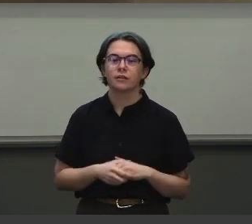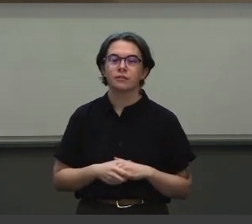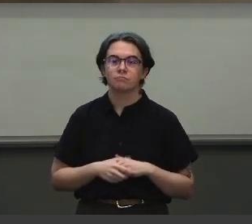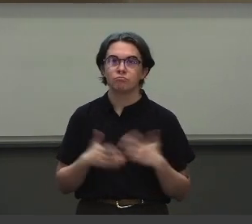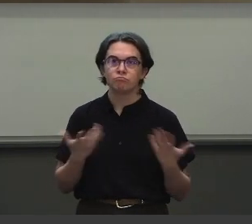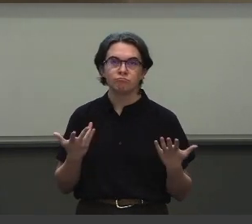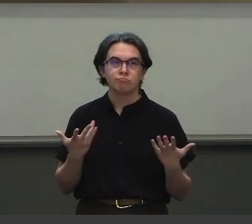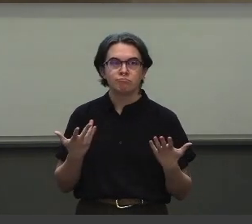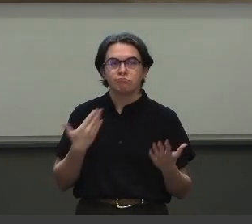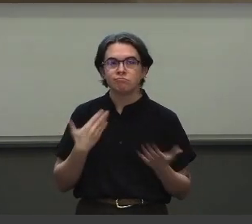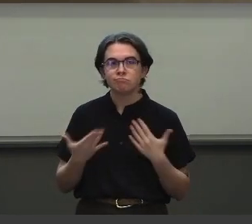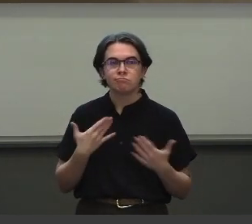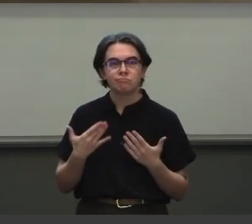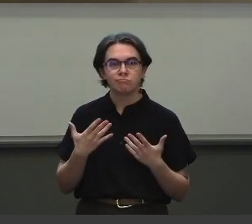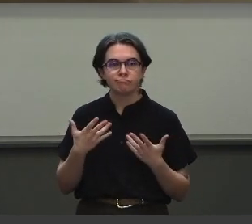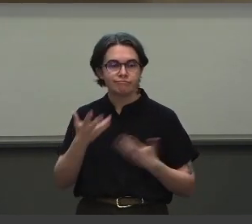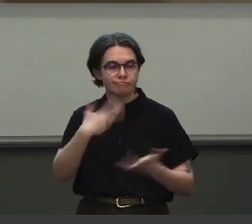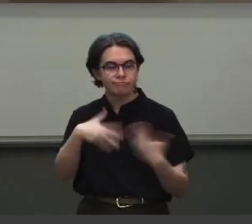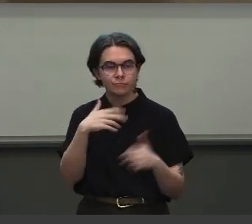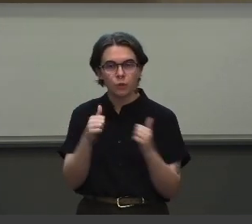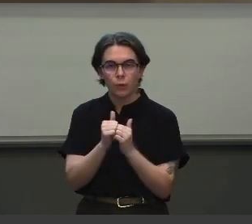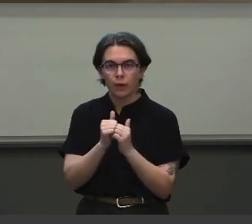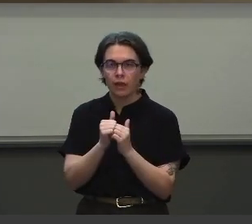we're interacting with peers in the classroom,